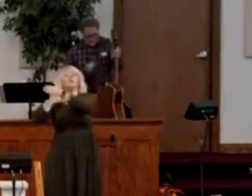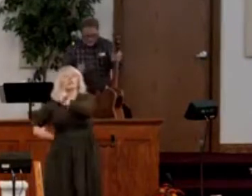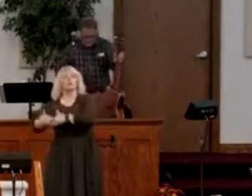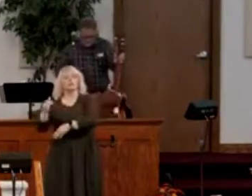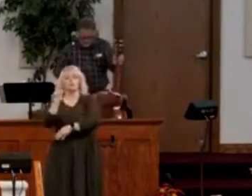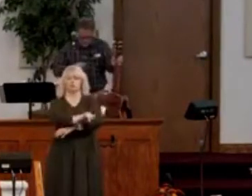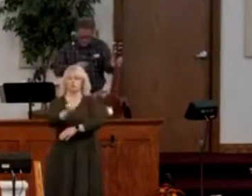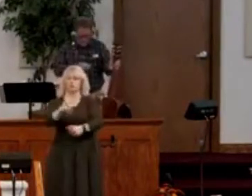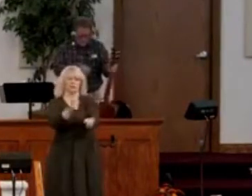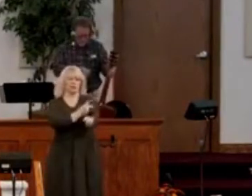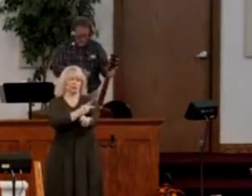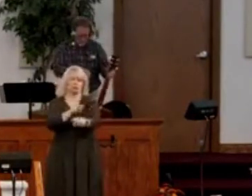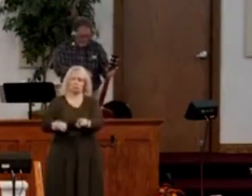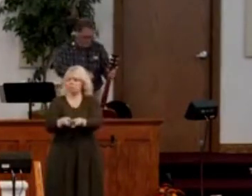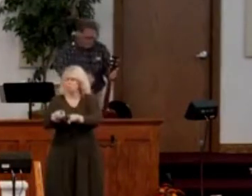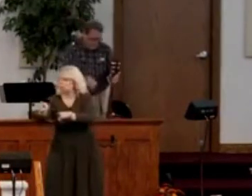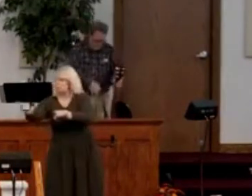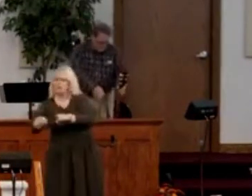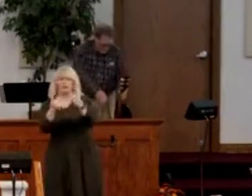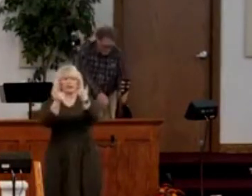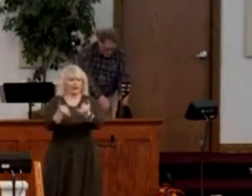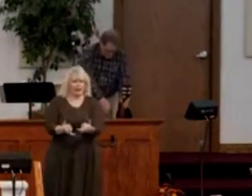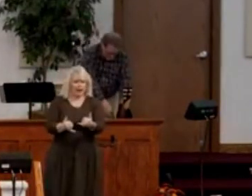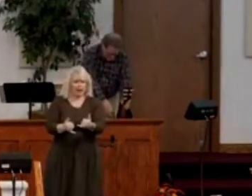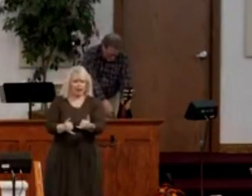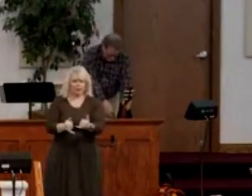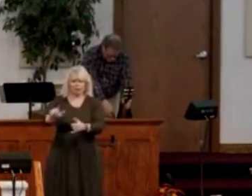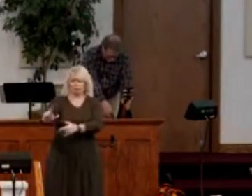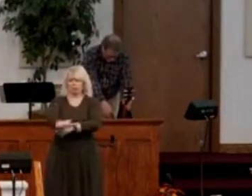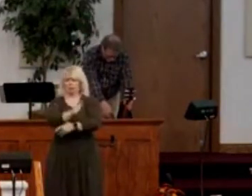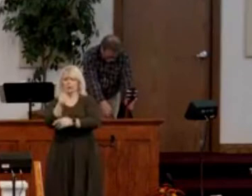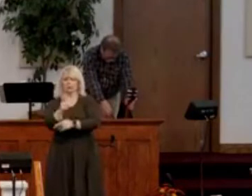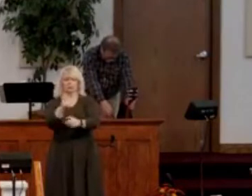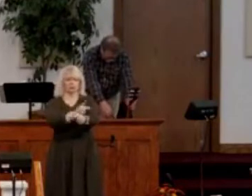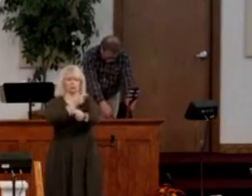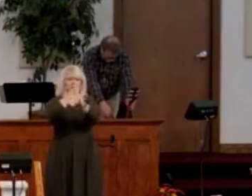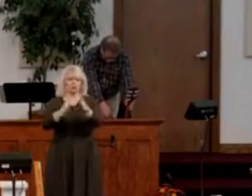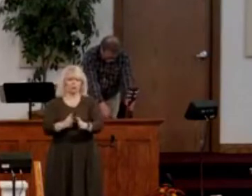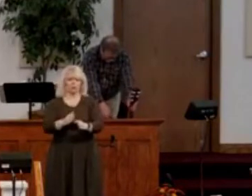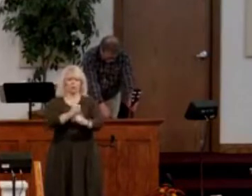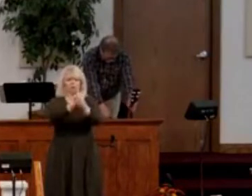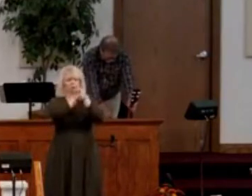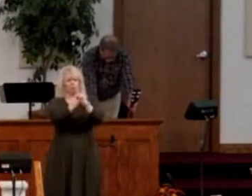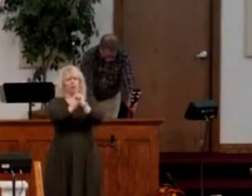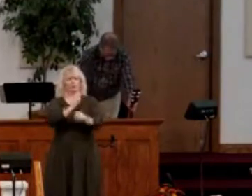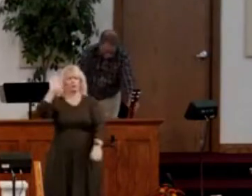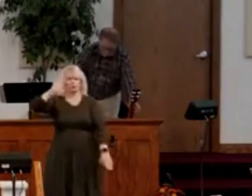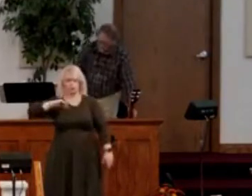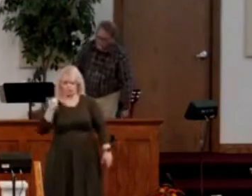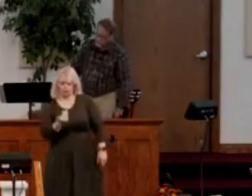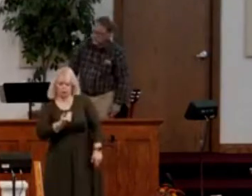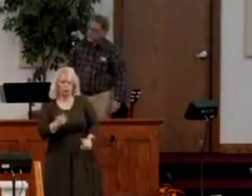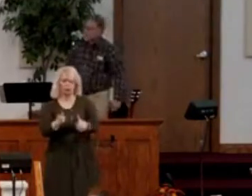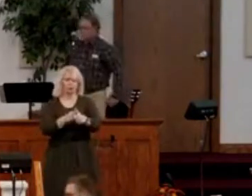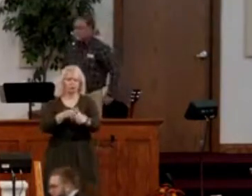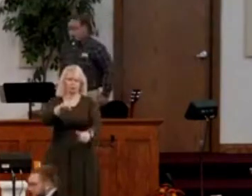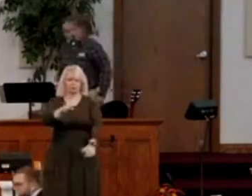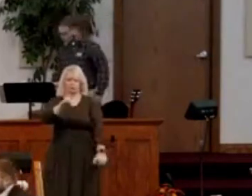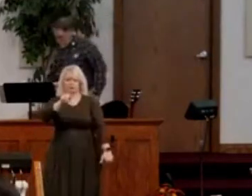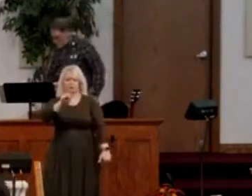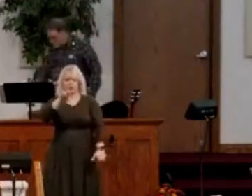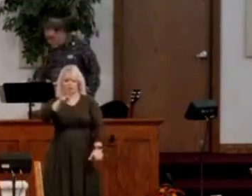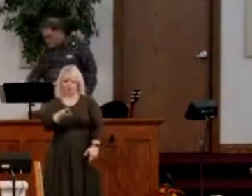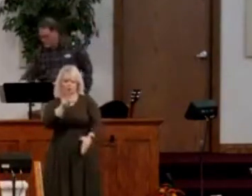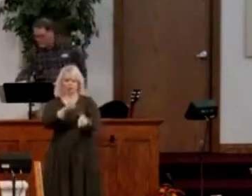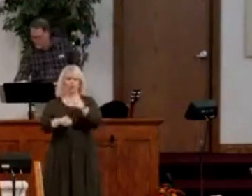wandered away, but now you have turned to your shepherd, the guardian of your souls. 1 Peter 2:21